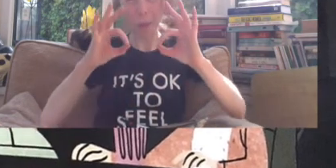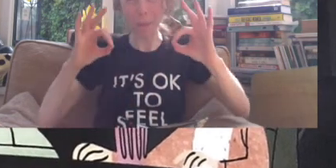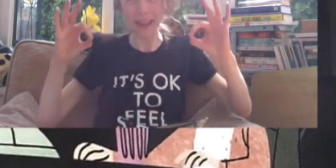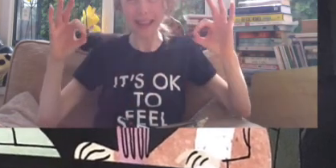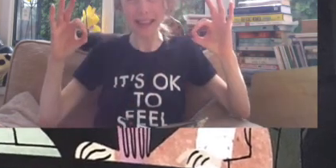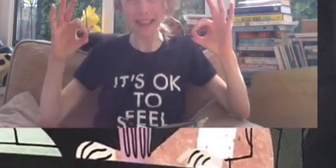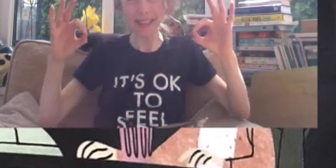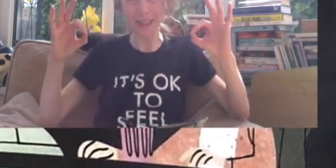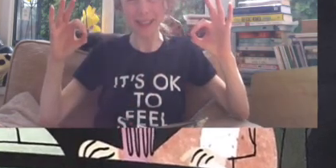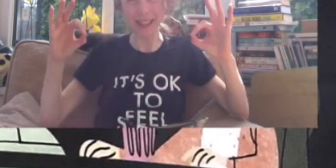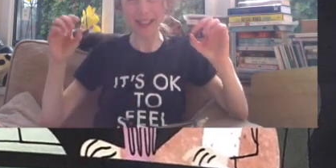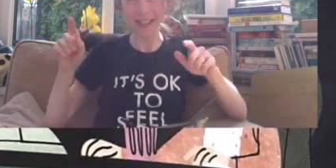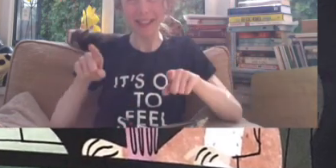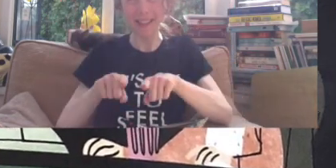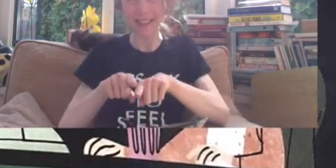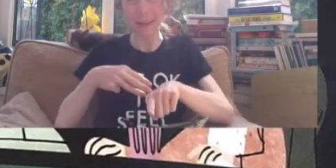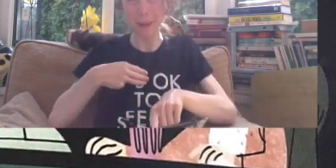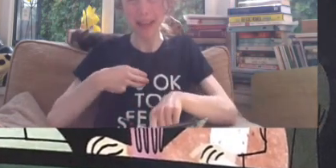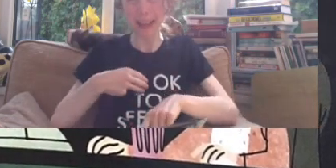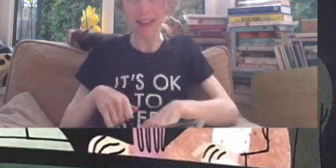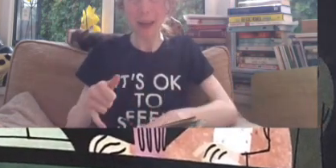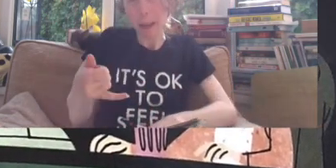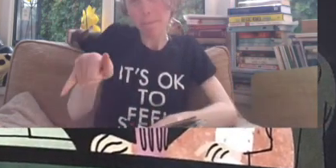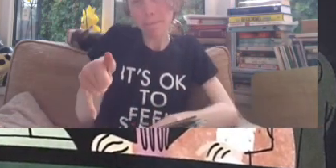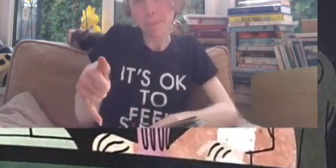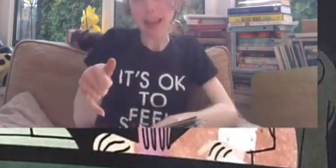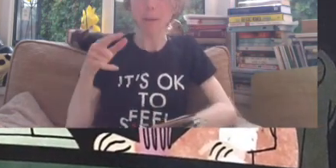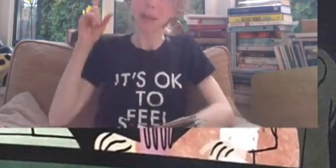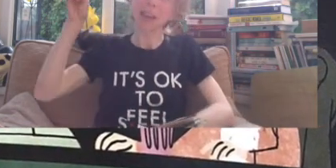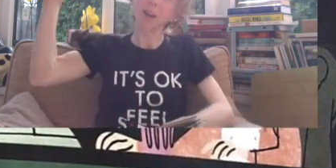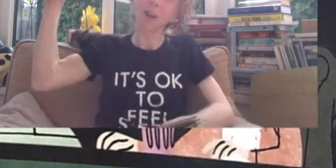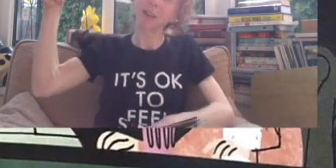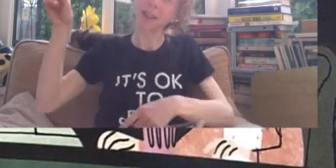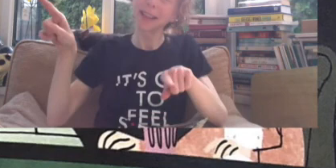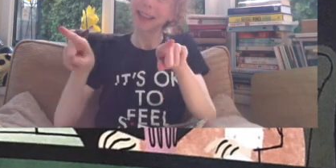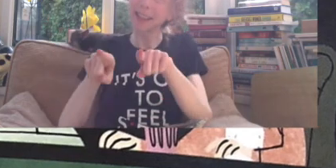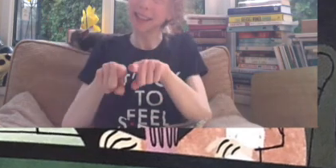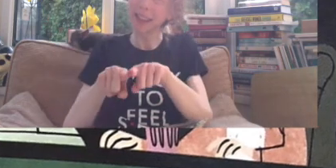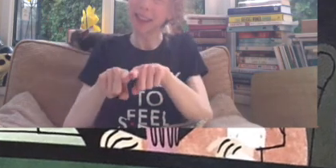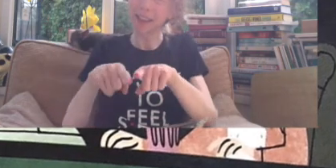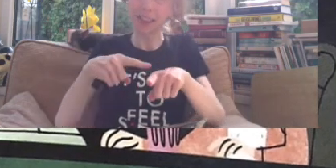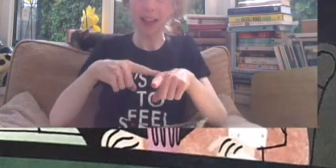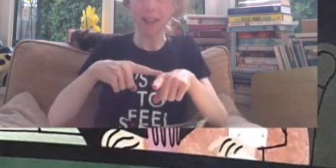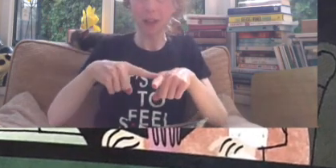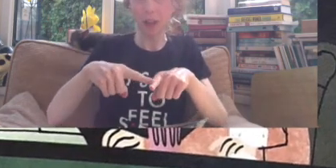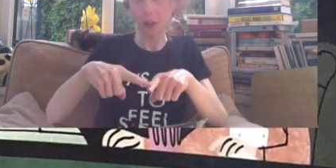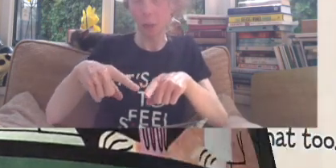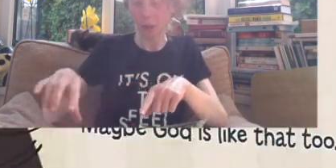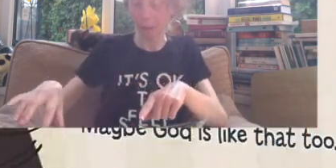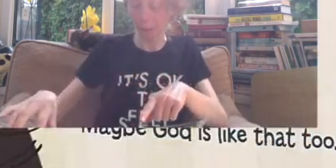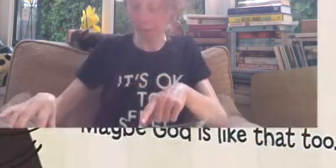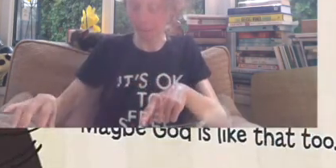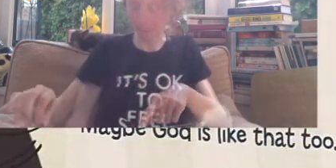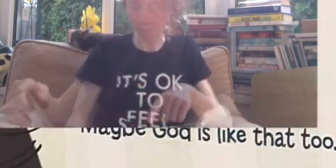That's what peace looks like to me. Maybe God is like that